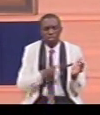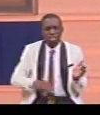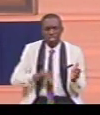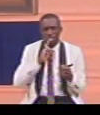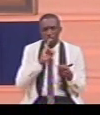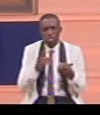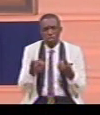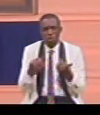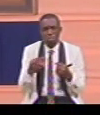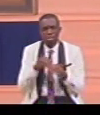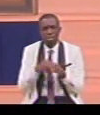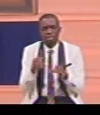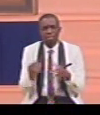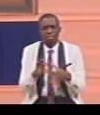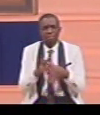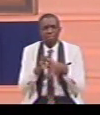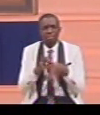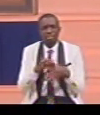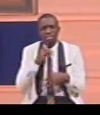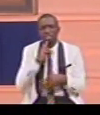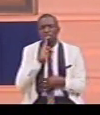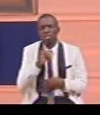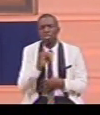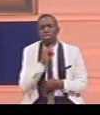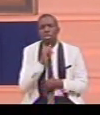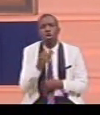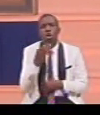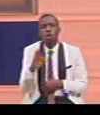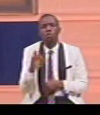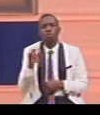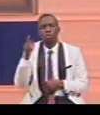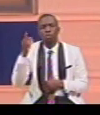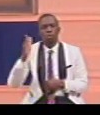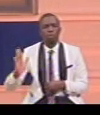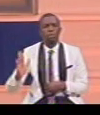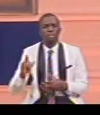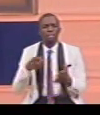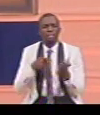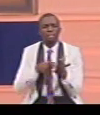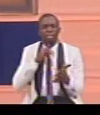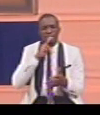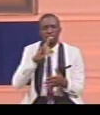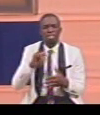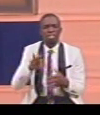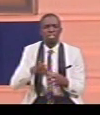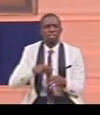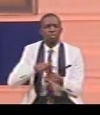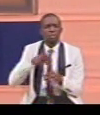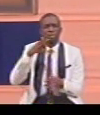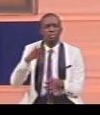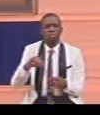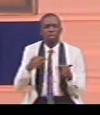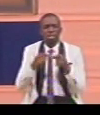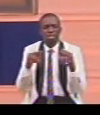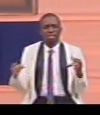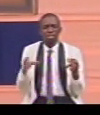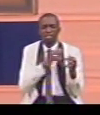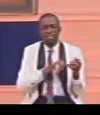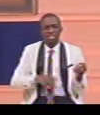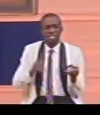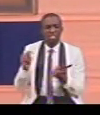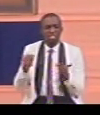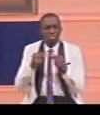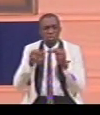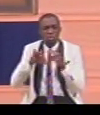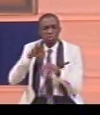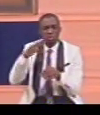God. This is the spirit of the Antichrist. The spirit in the world is a spirit opposed to Christ, of the Antichrist.